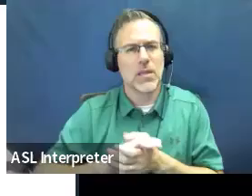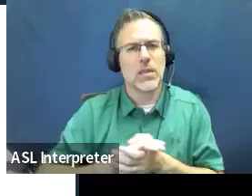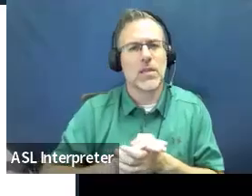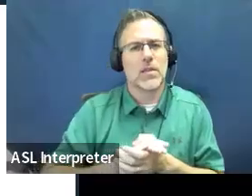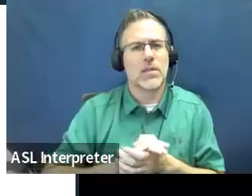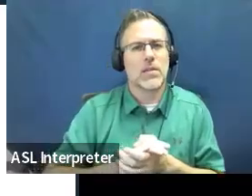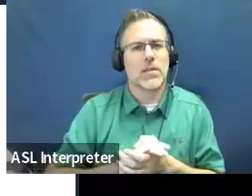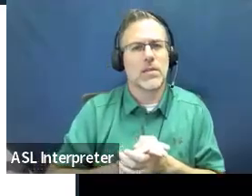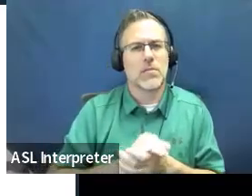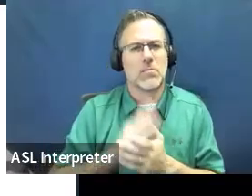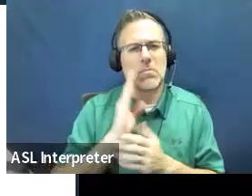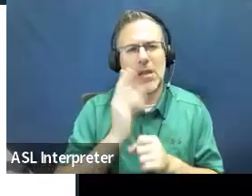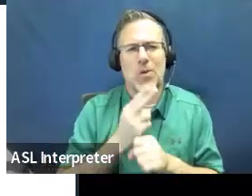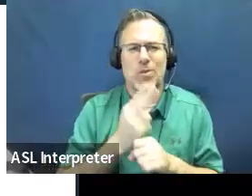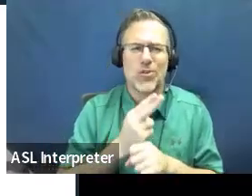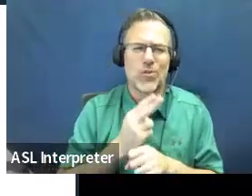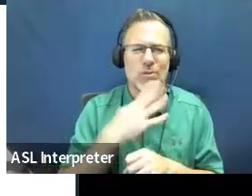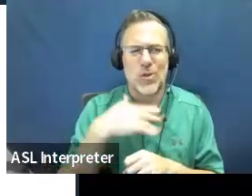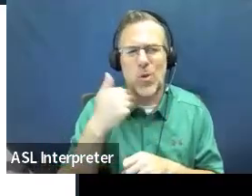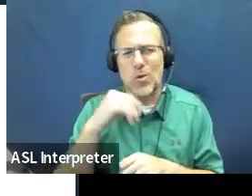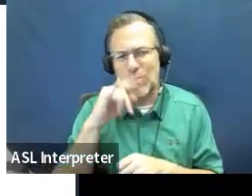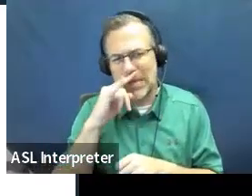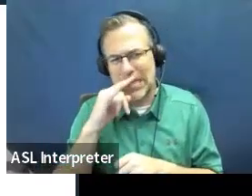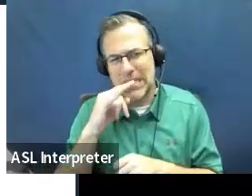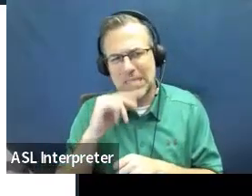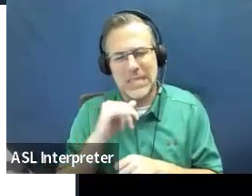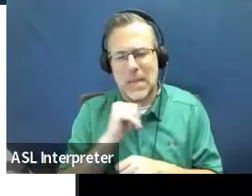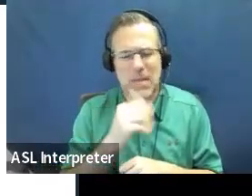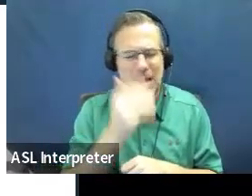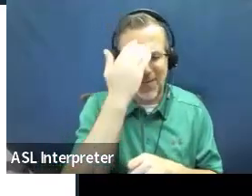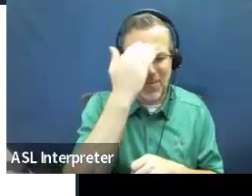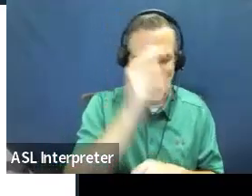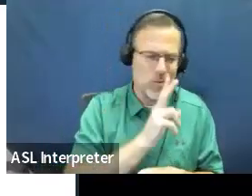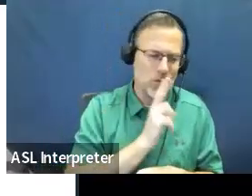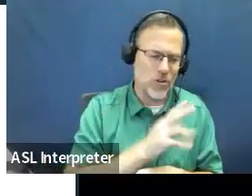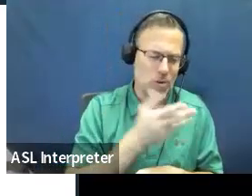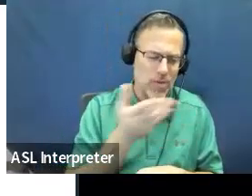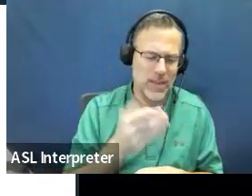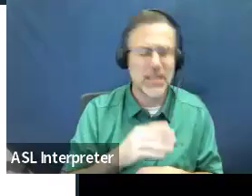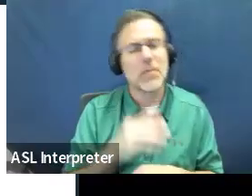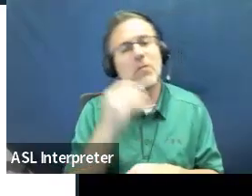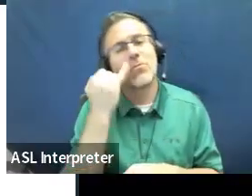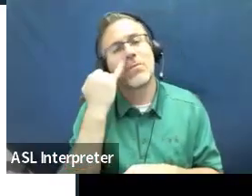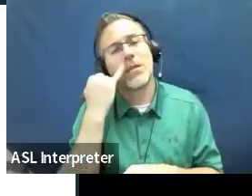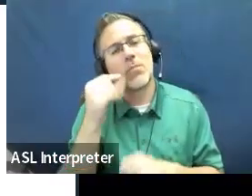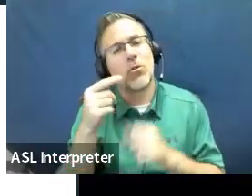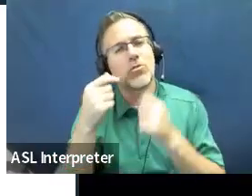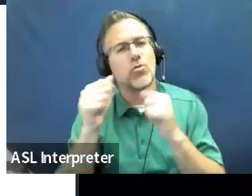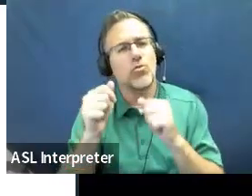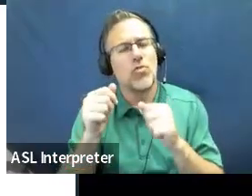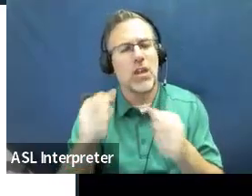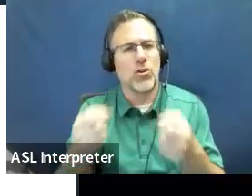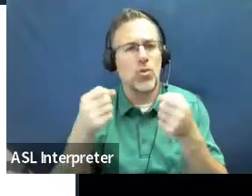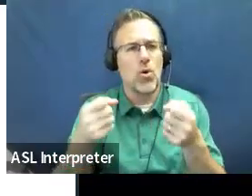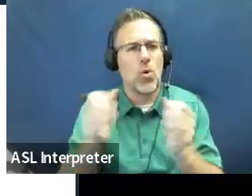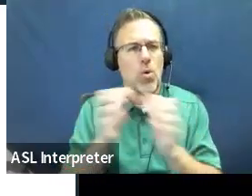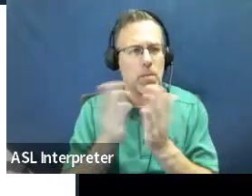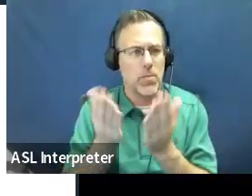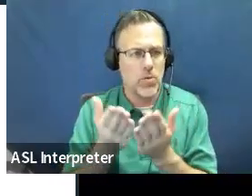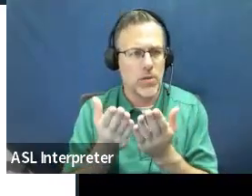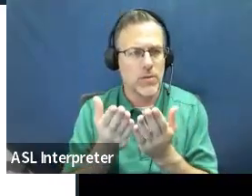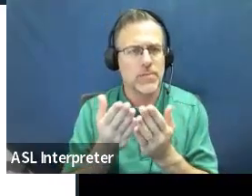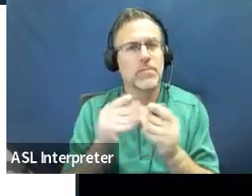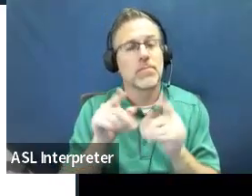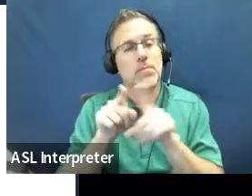things for kind of older kids because I'm not real familiar with 3-year-old things. But let's say they're trying to hold a book, right? But they're also working